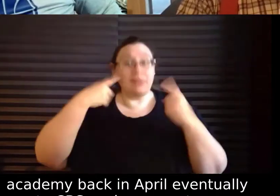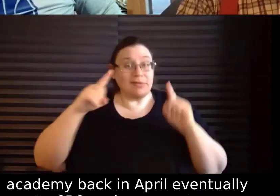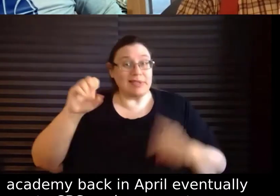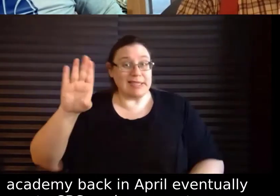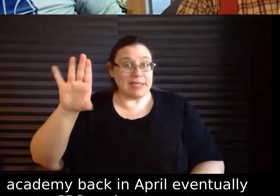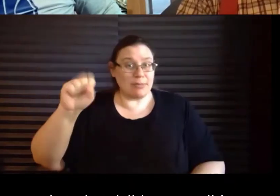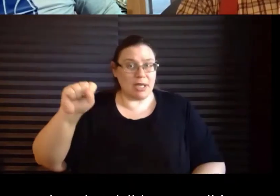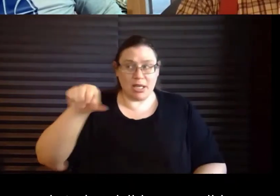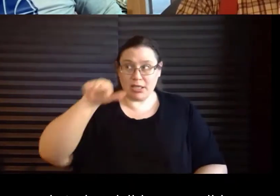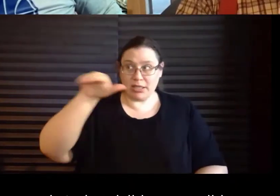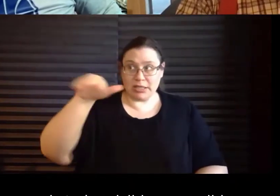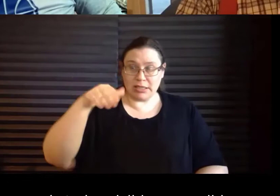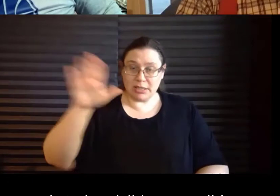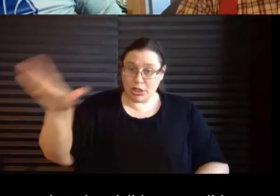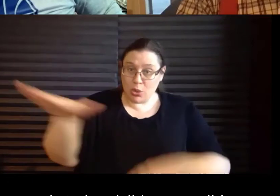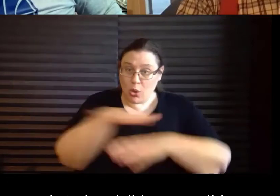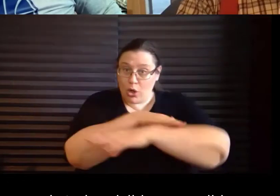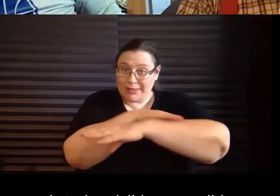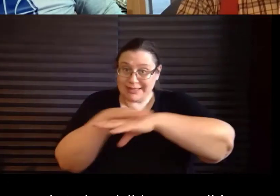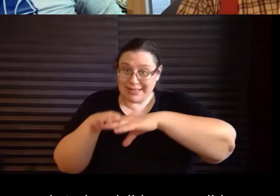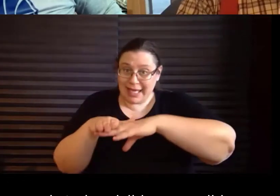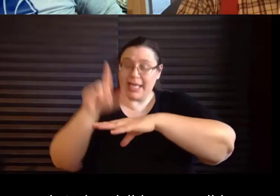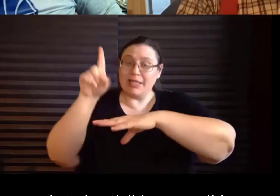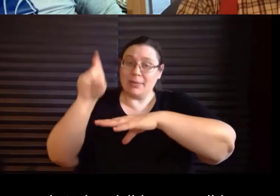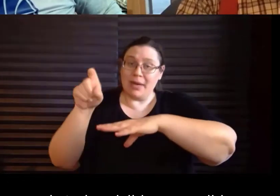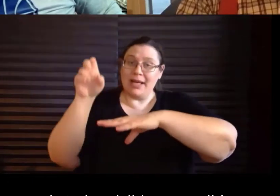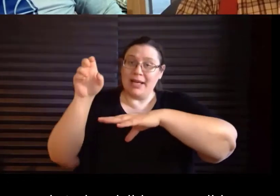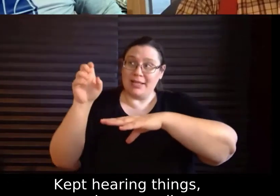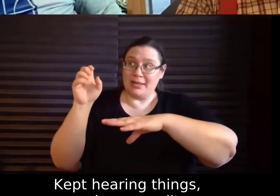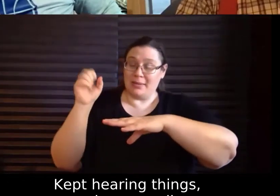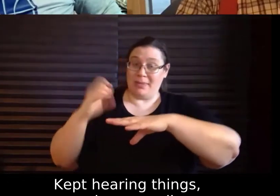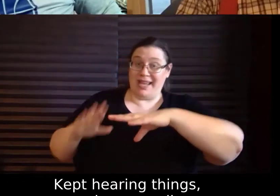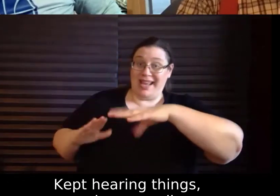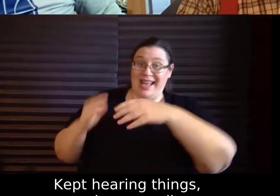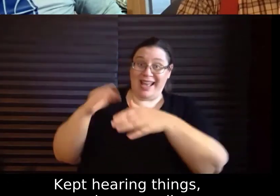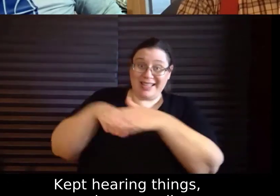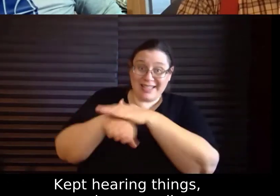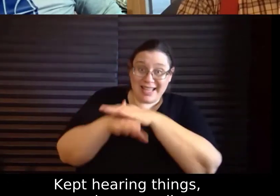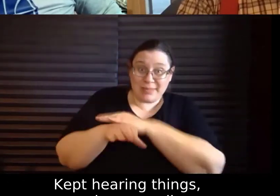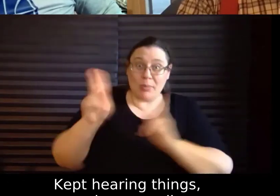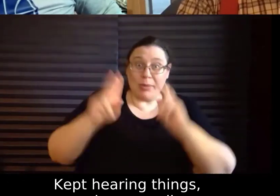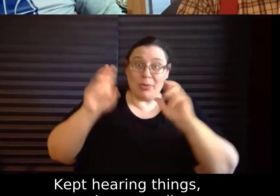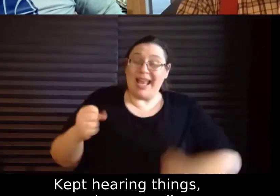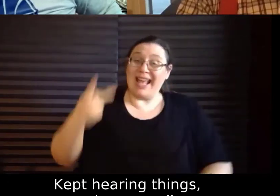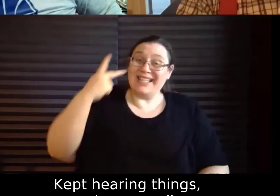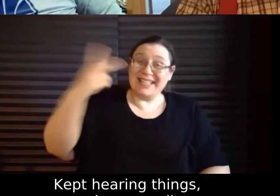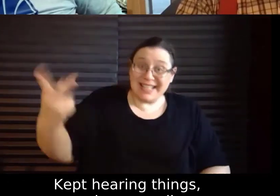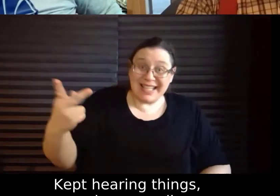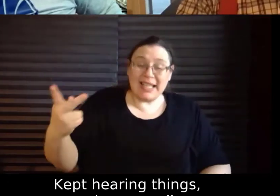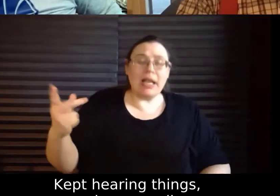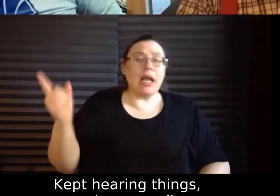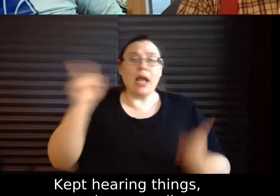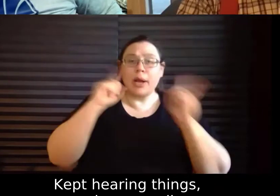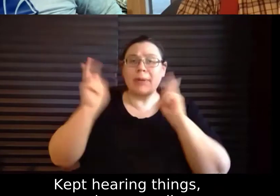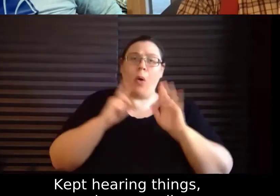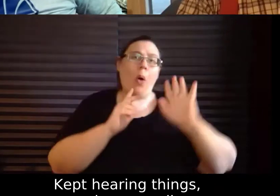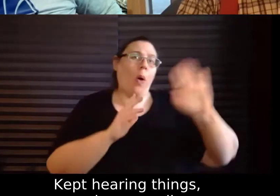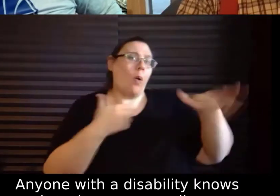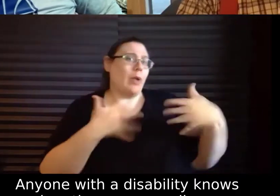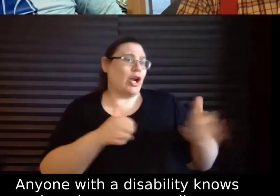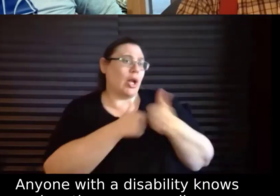your stage needs to be visibly accessible. And I kept on hearing things about, we're in